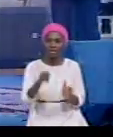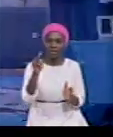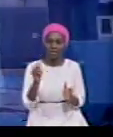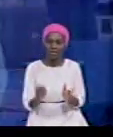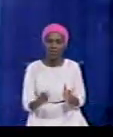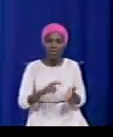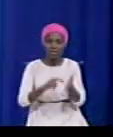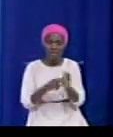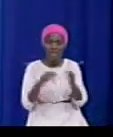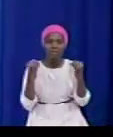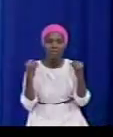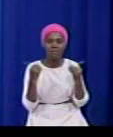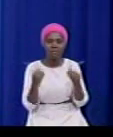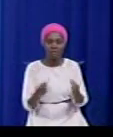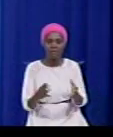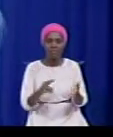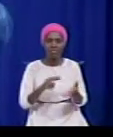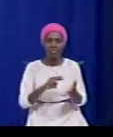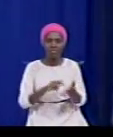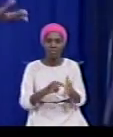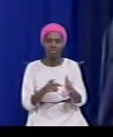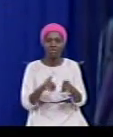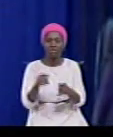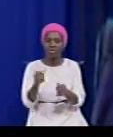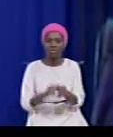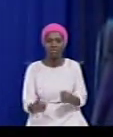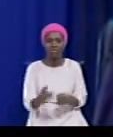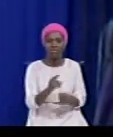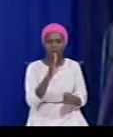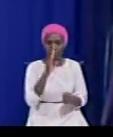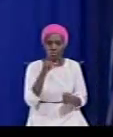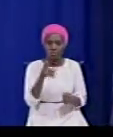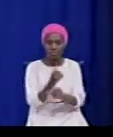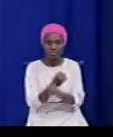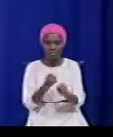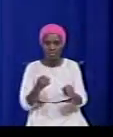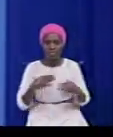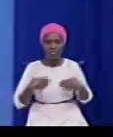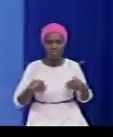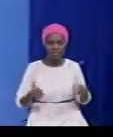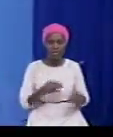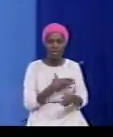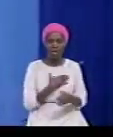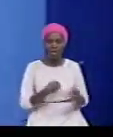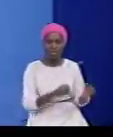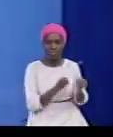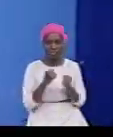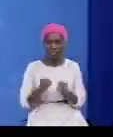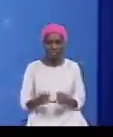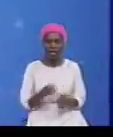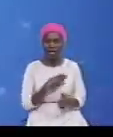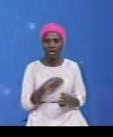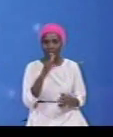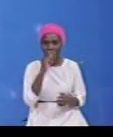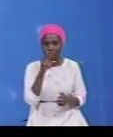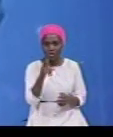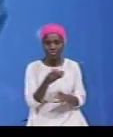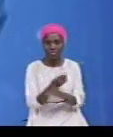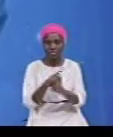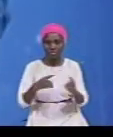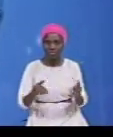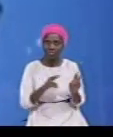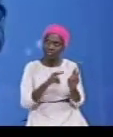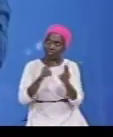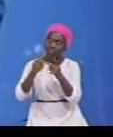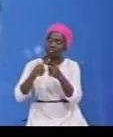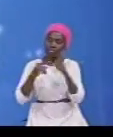a lot to everybody. And be ye saved, and be ye healed, and be ye strengthened, and be ye delivered. Look